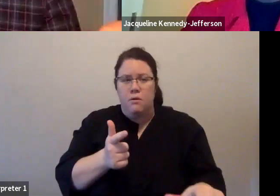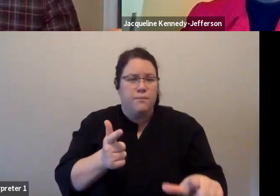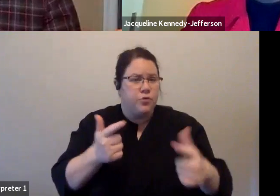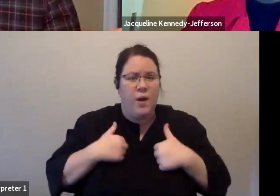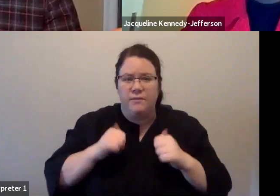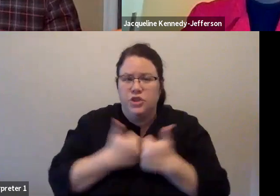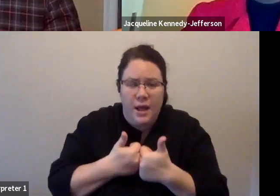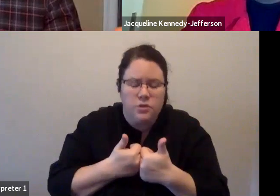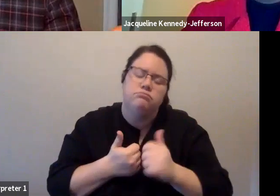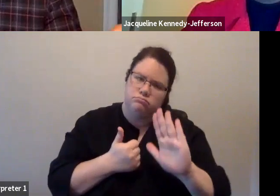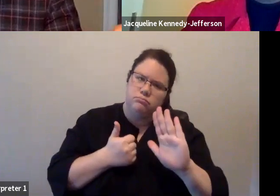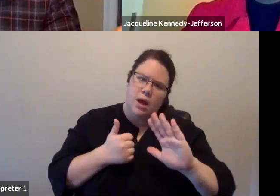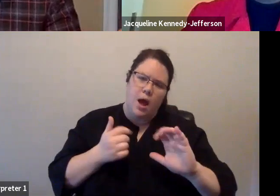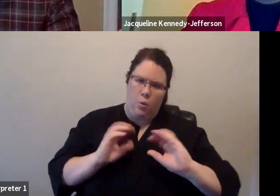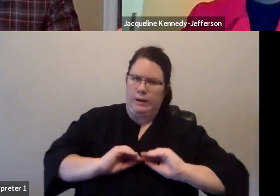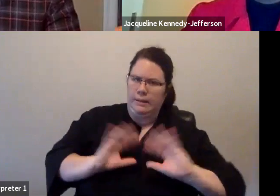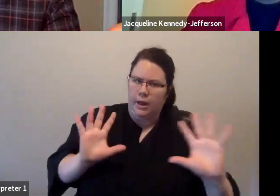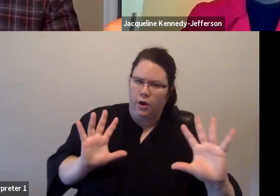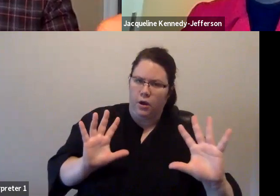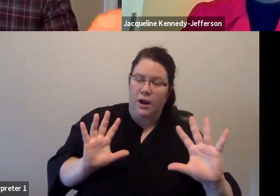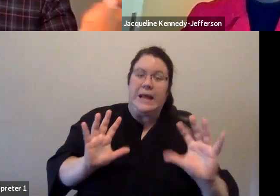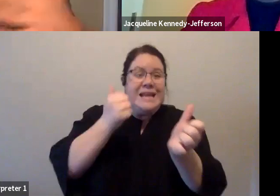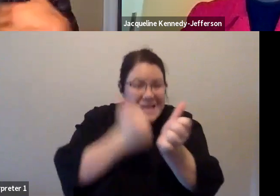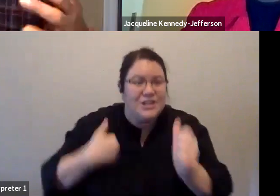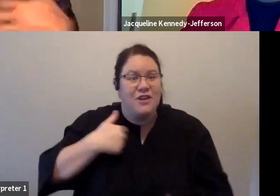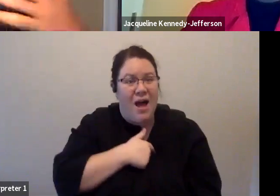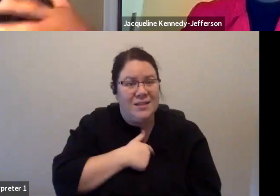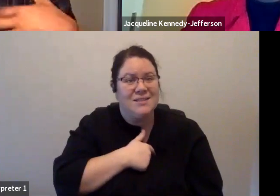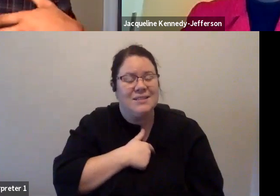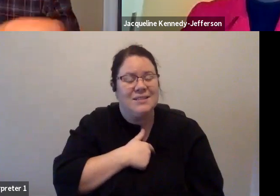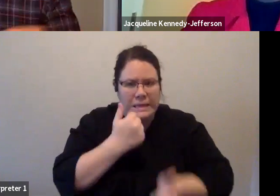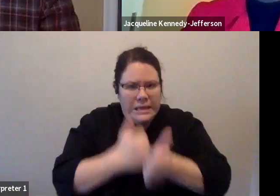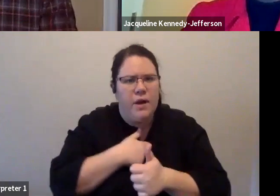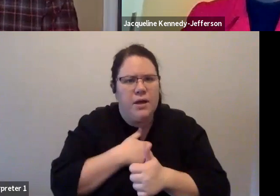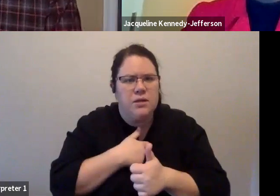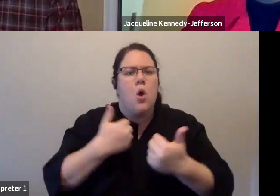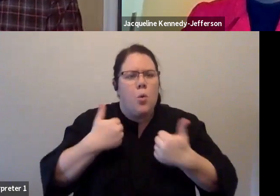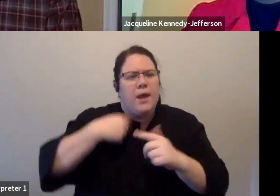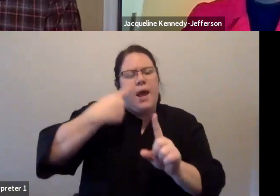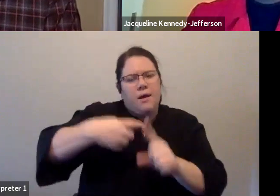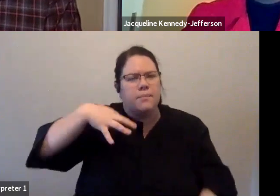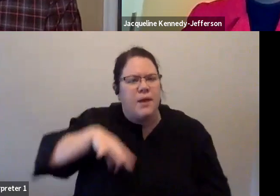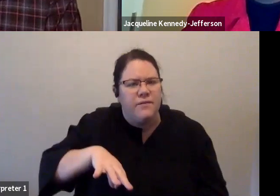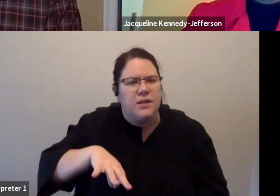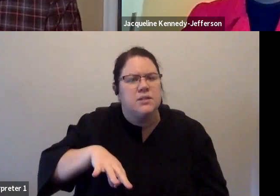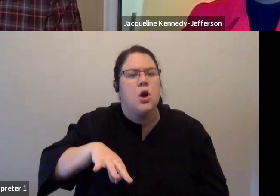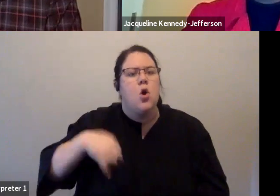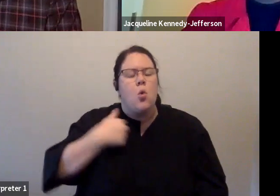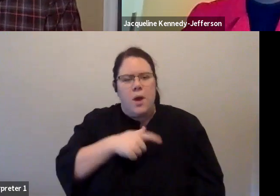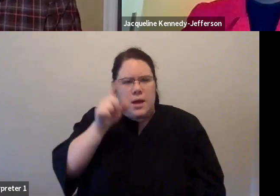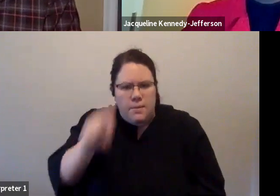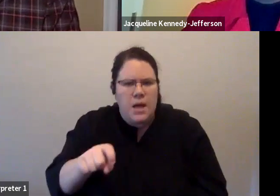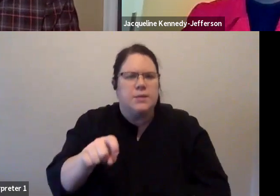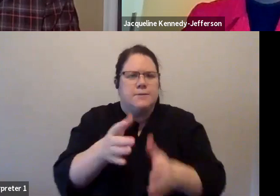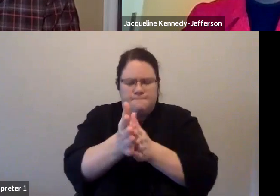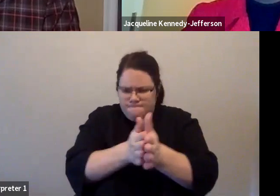let's be clear, that's almost all of us, right? And so there's some benefits that if we don't operate and try to do better